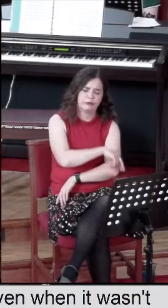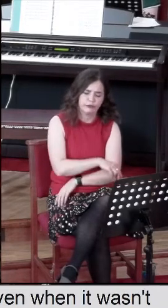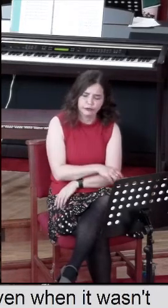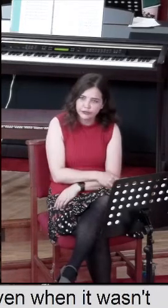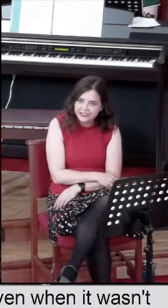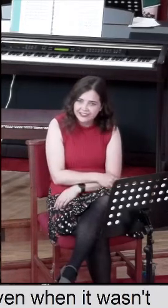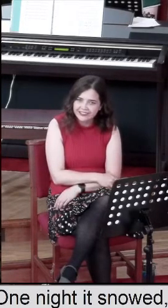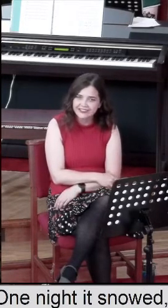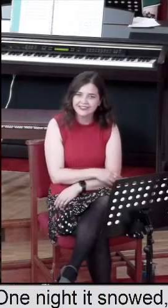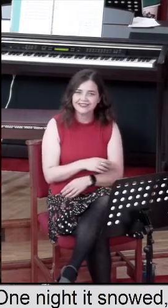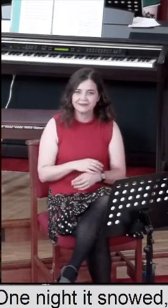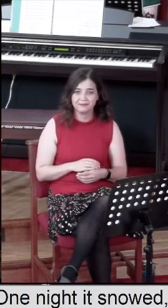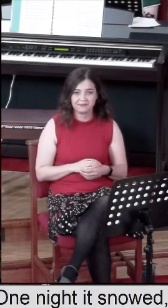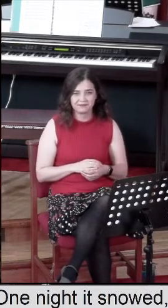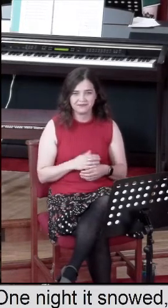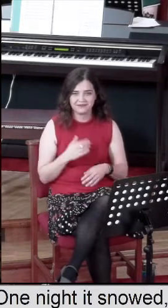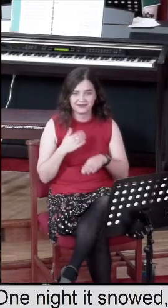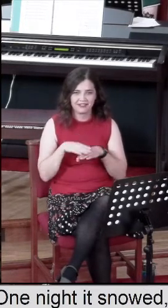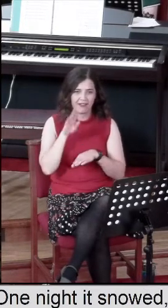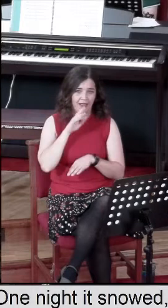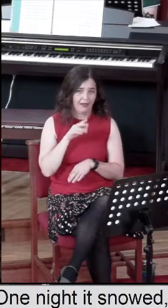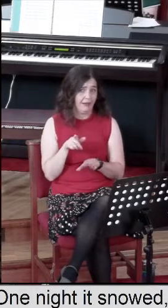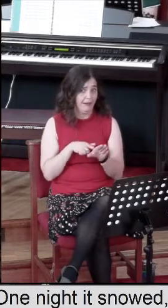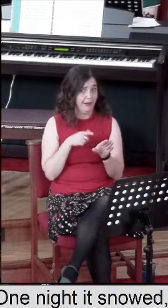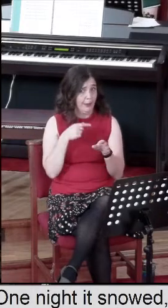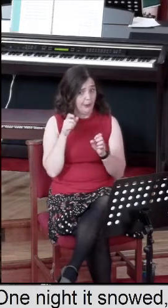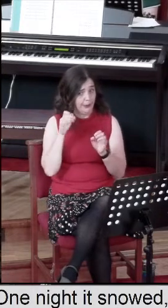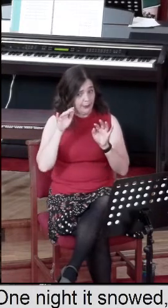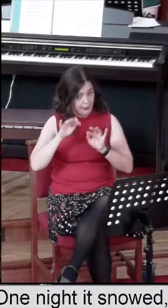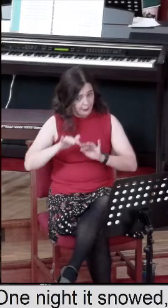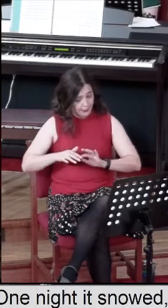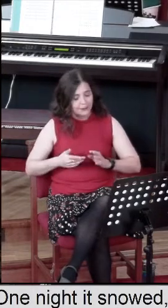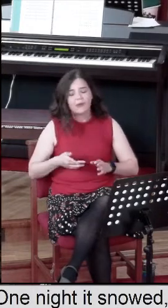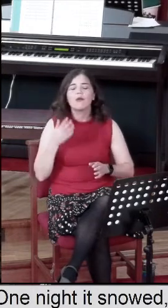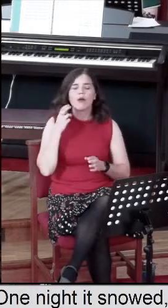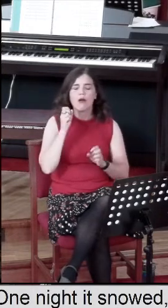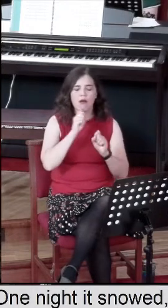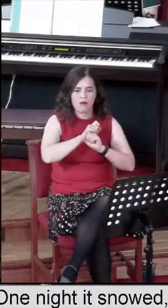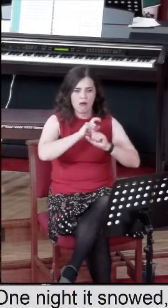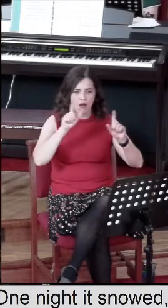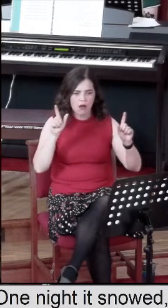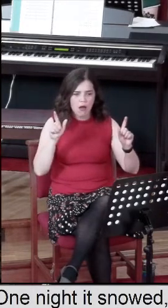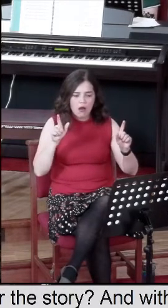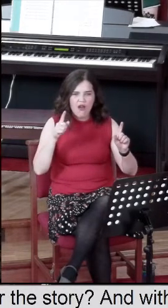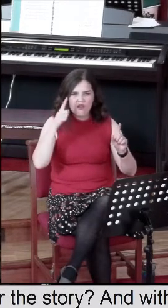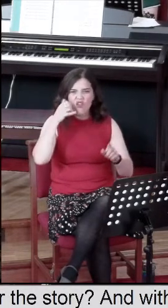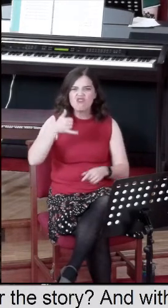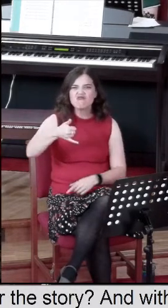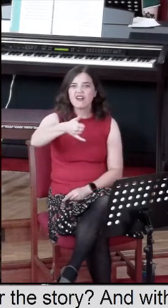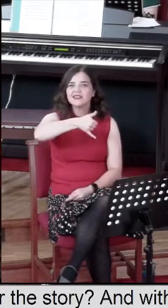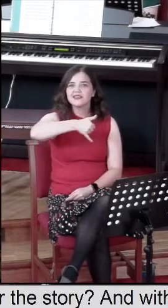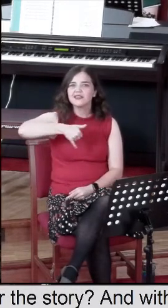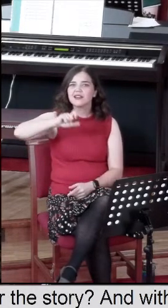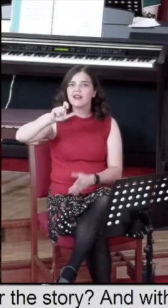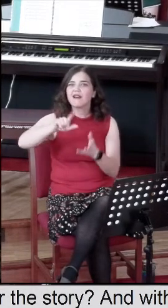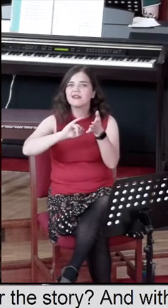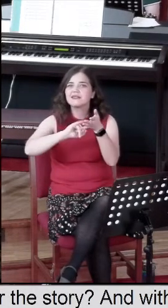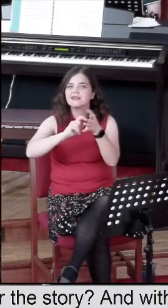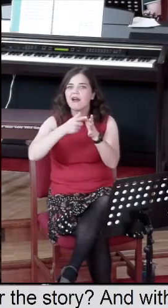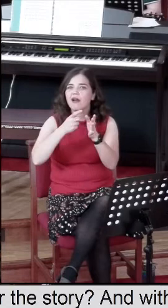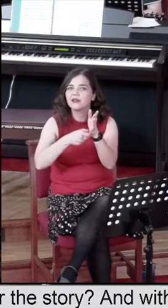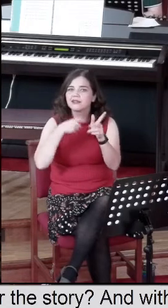snow. But there it was. In fact, when Mr. Nonsense woke up the next morning, he looked out and he thought it was custard. That's what it